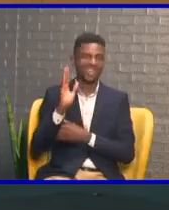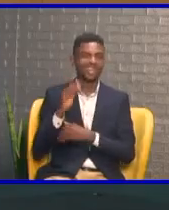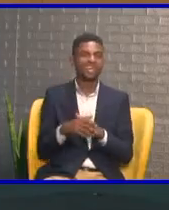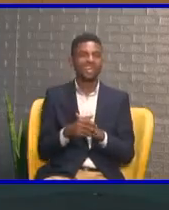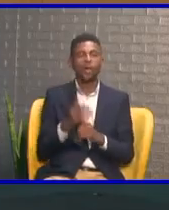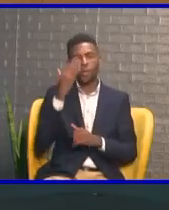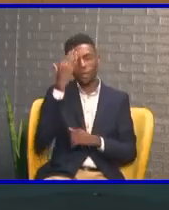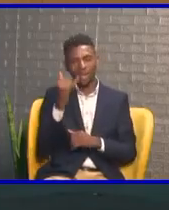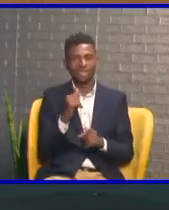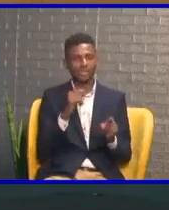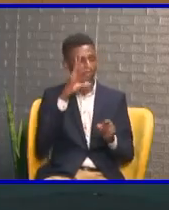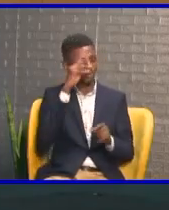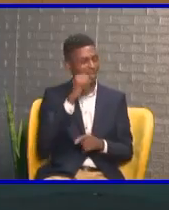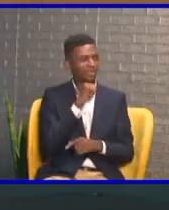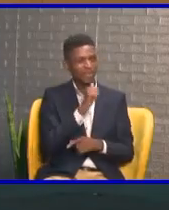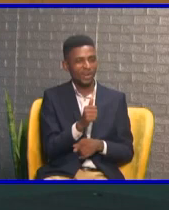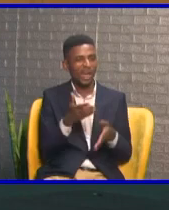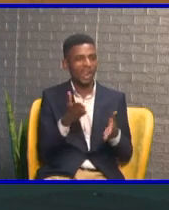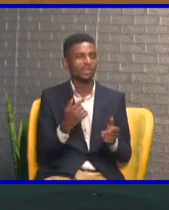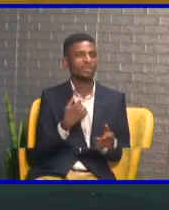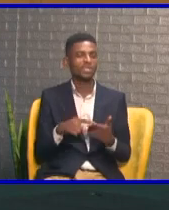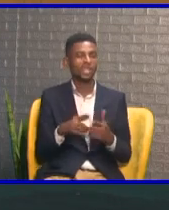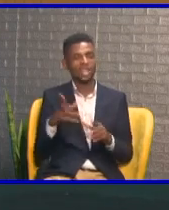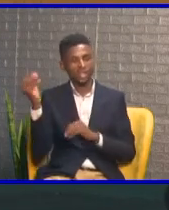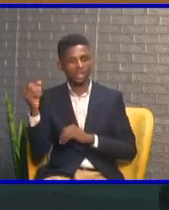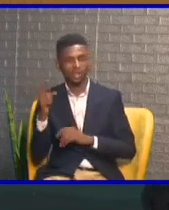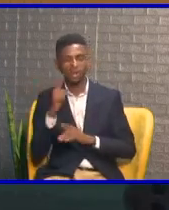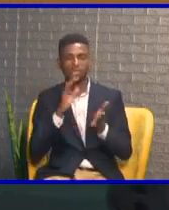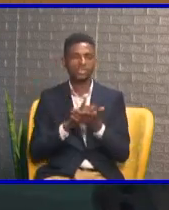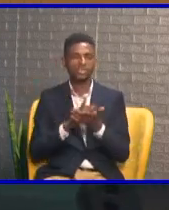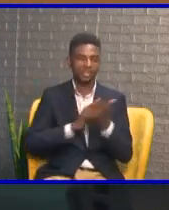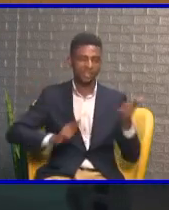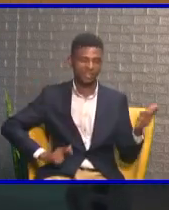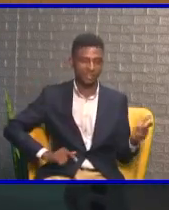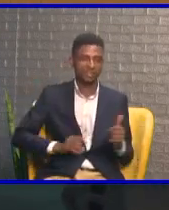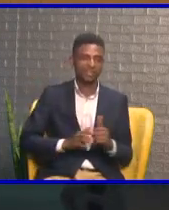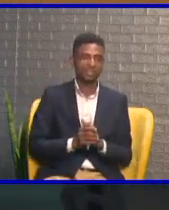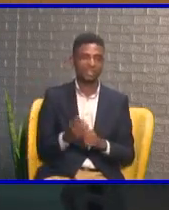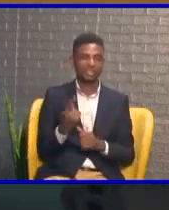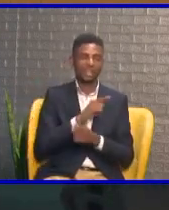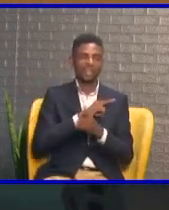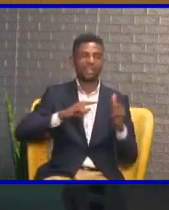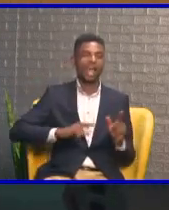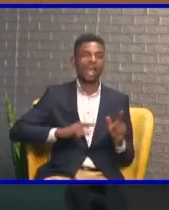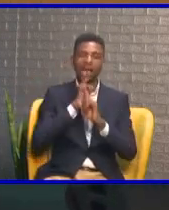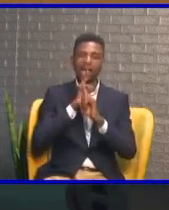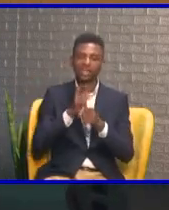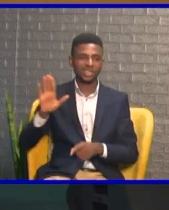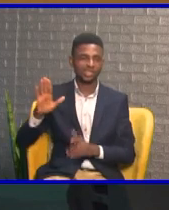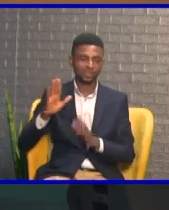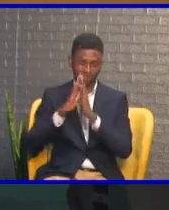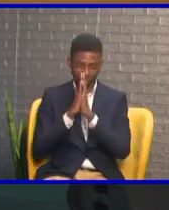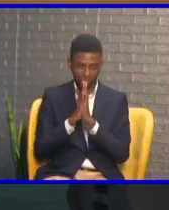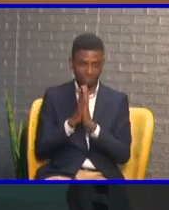this man allow me to go? Now he has finished his illustration. Praise the Lord. The Lord answered his prayers. Hallelujah.